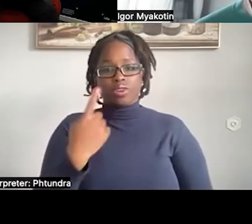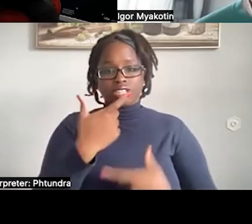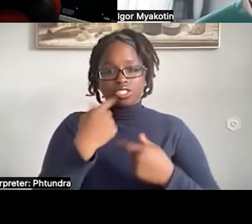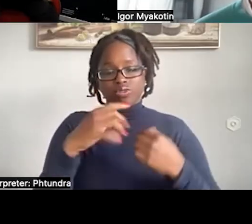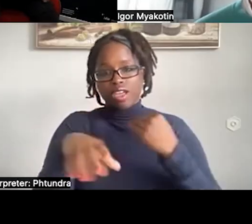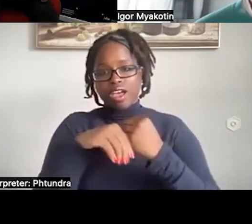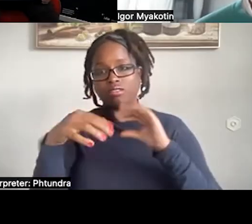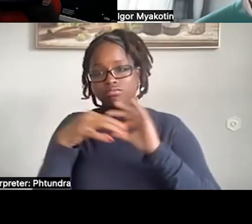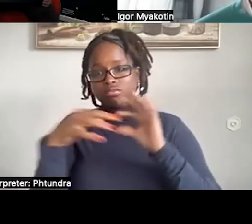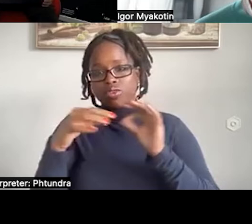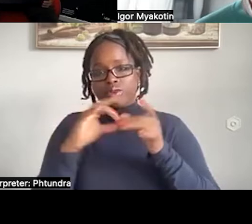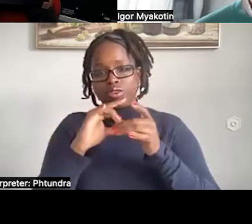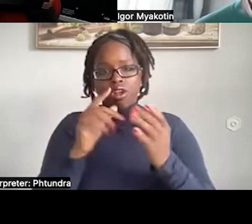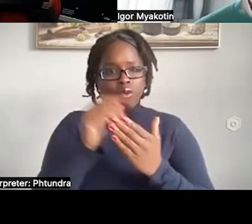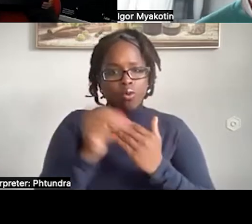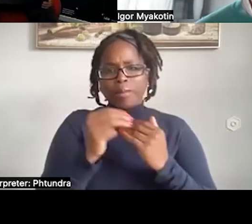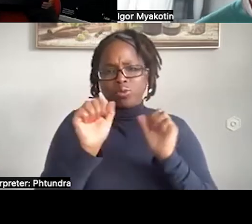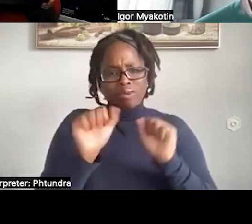hopes for future work?